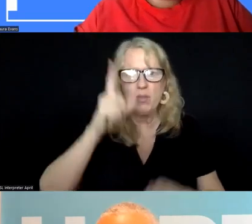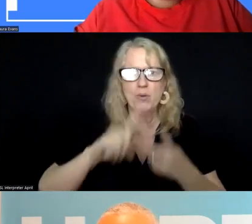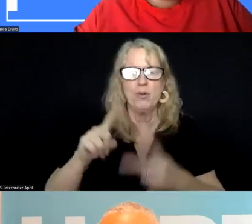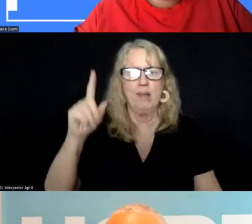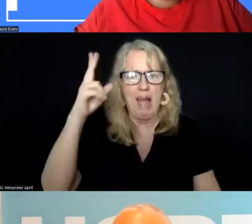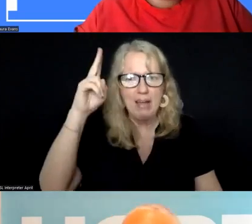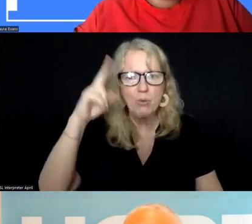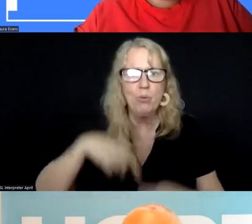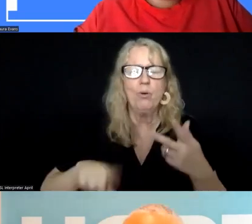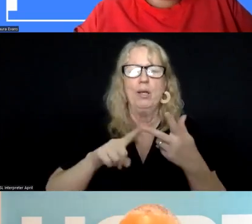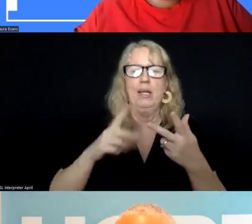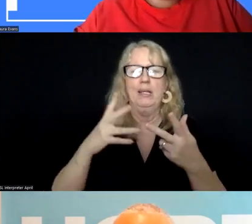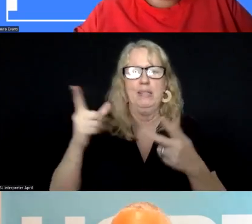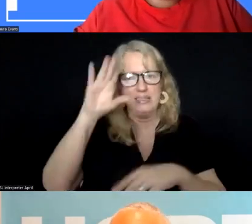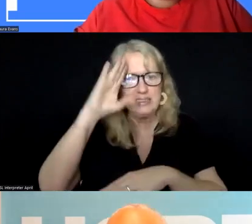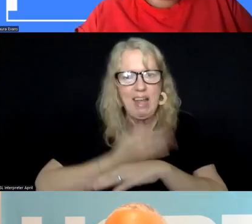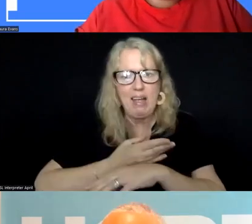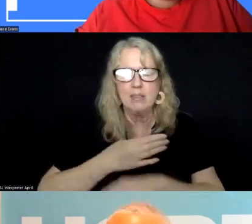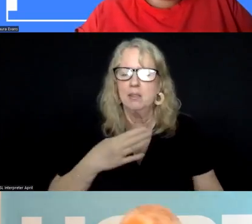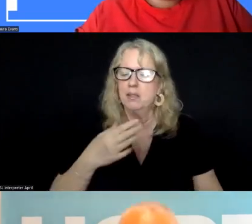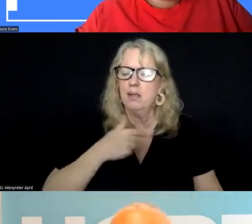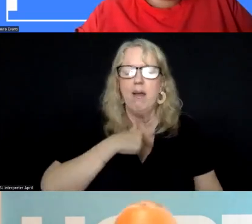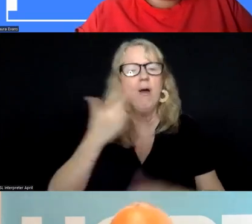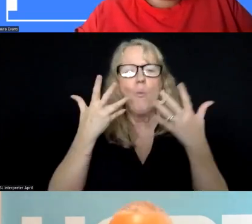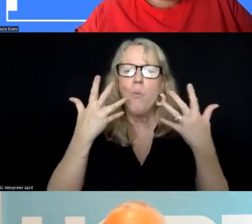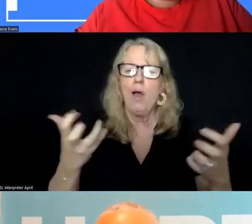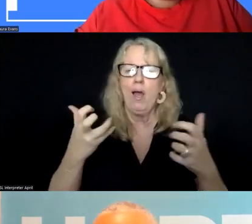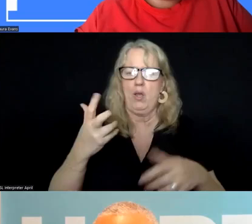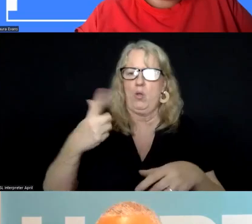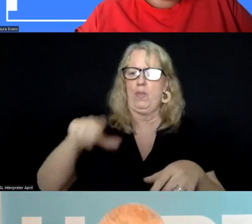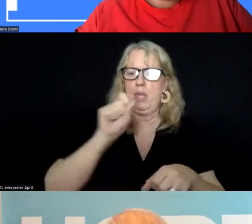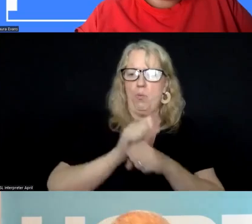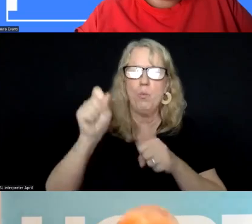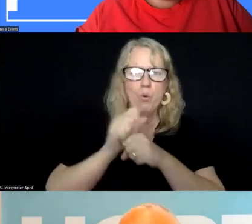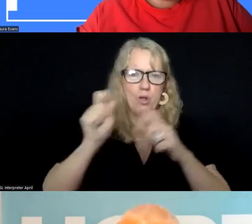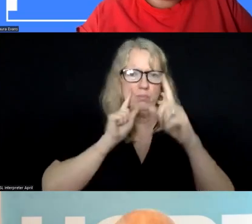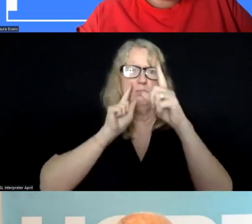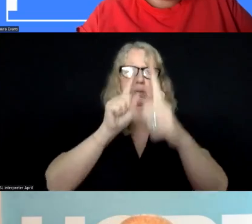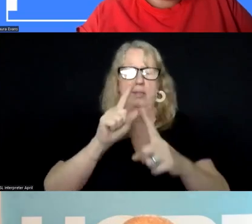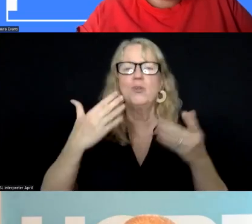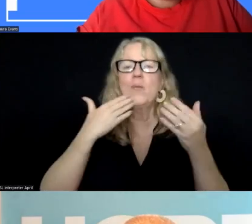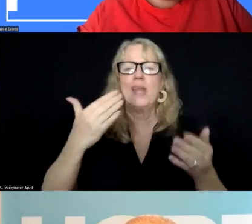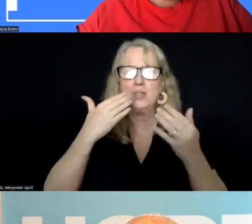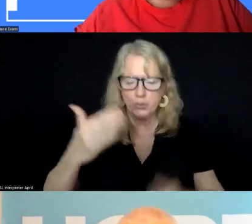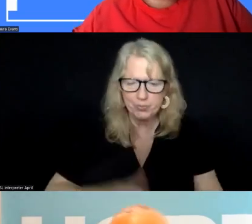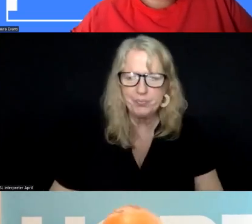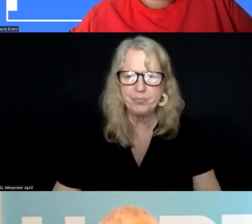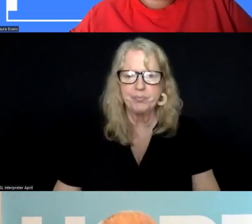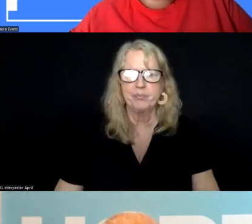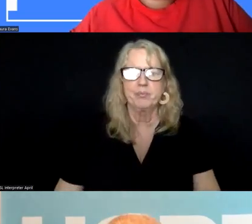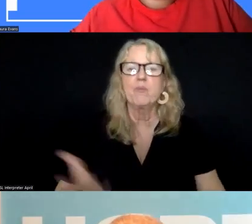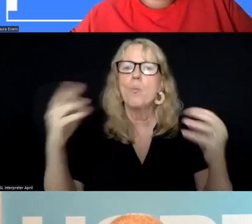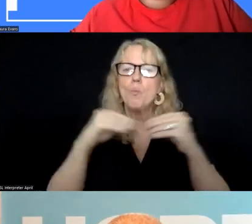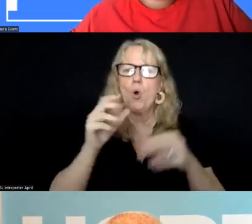uncle, and as a son. And I want what we are all working towards. So thank you for that. While there's more